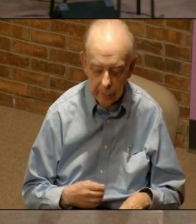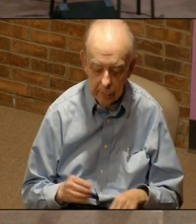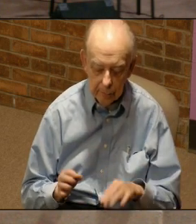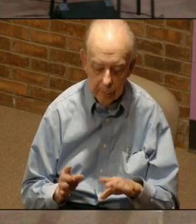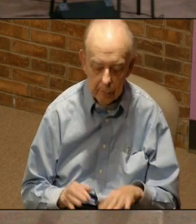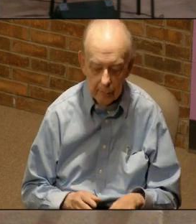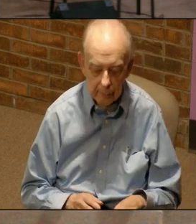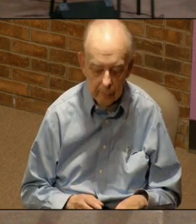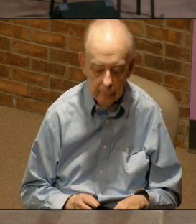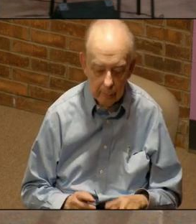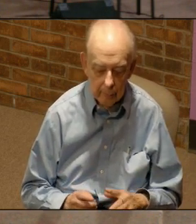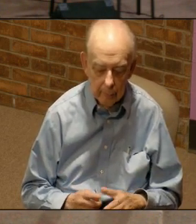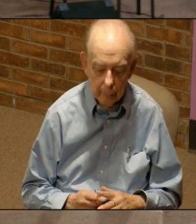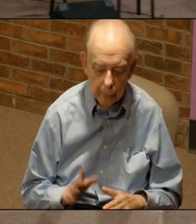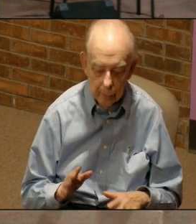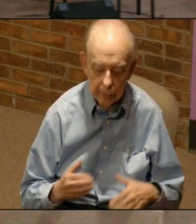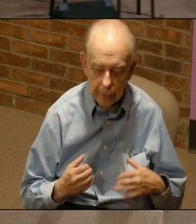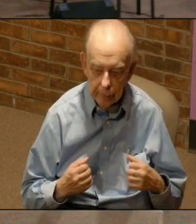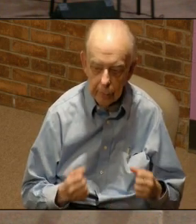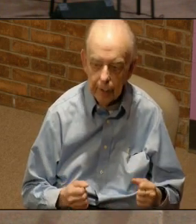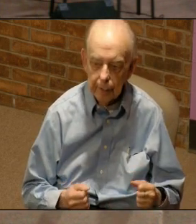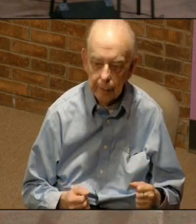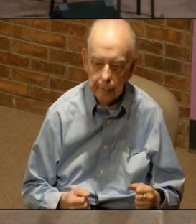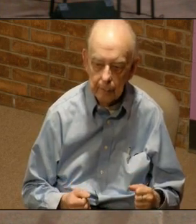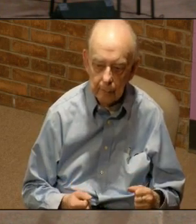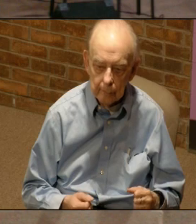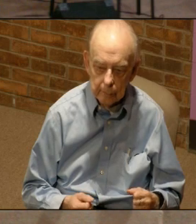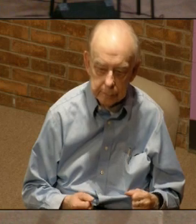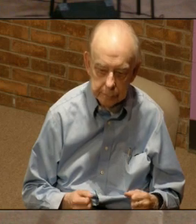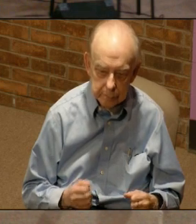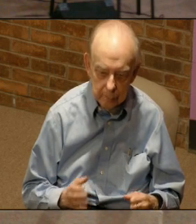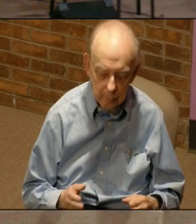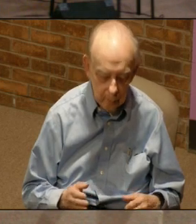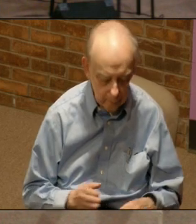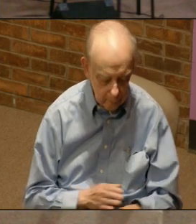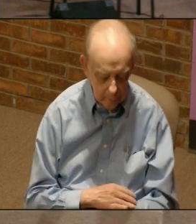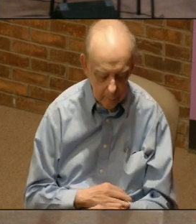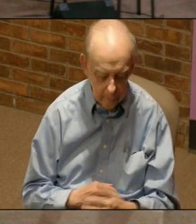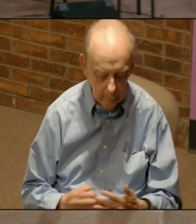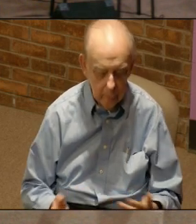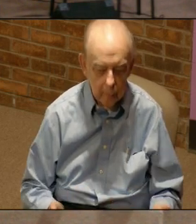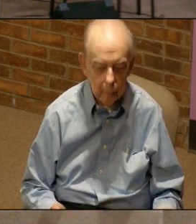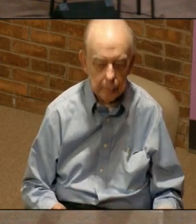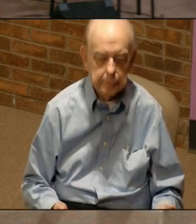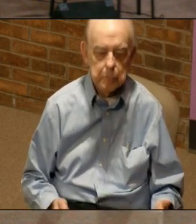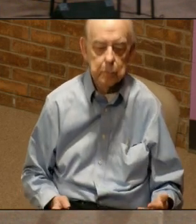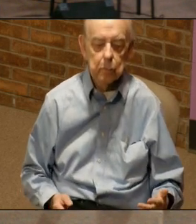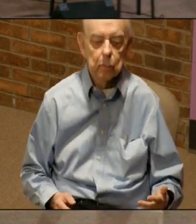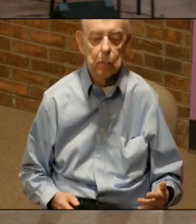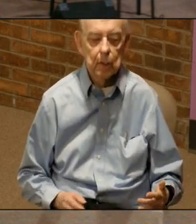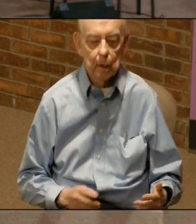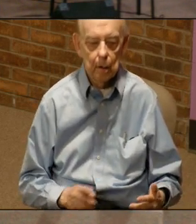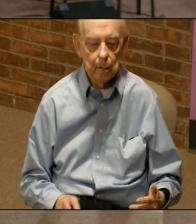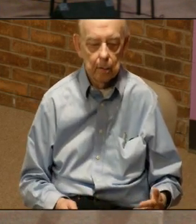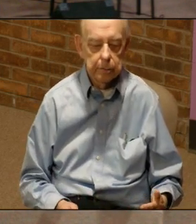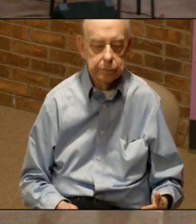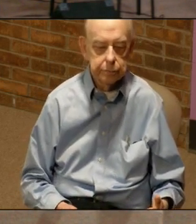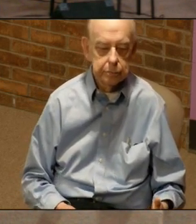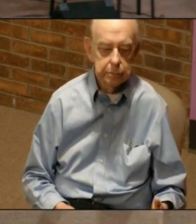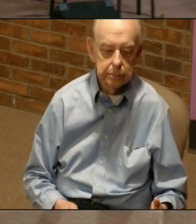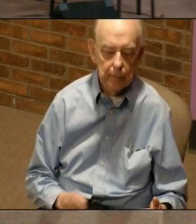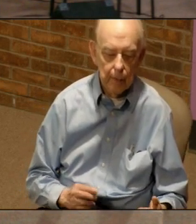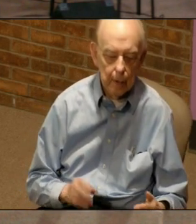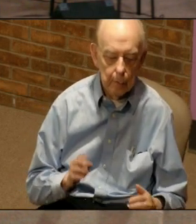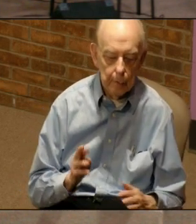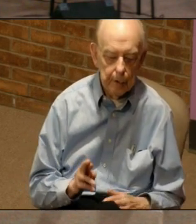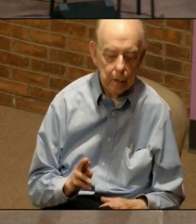The source of his strength, his limbs, they were burnished